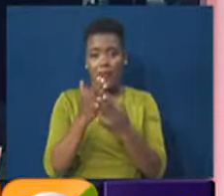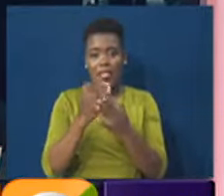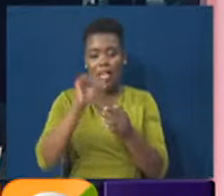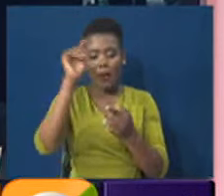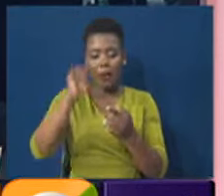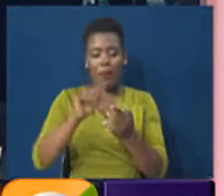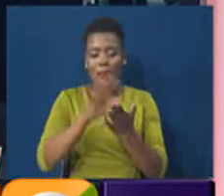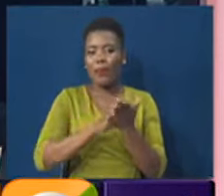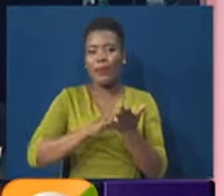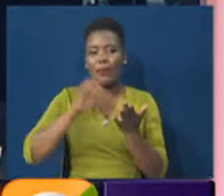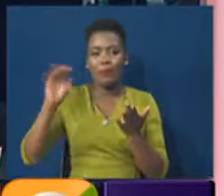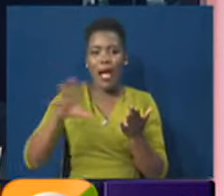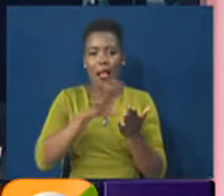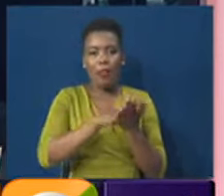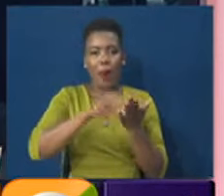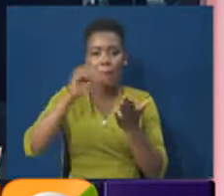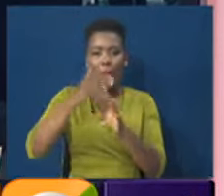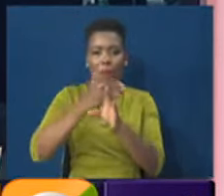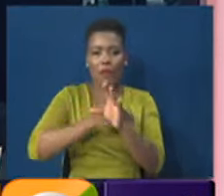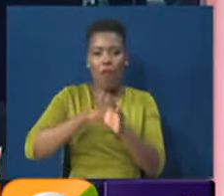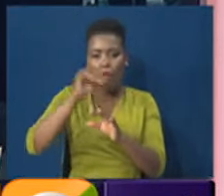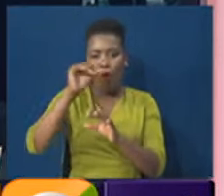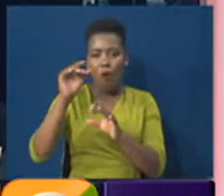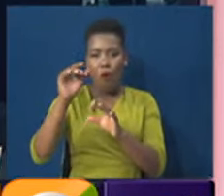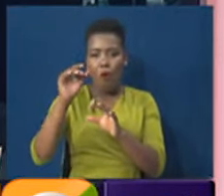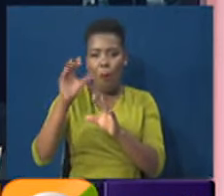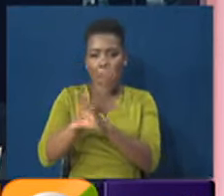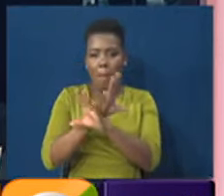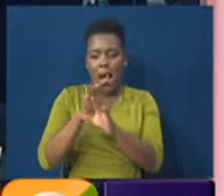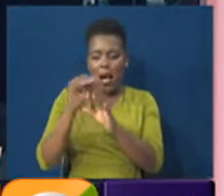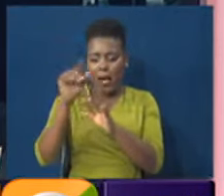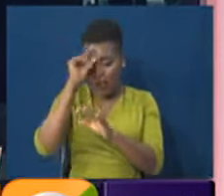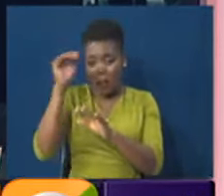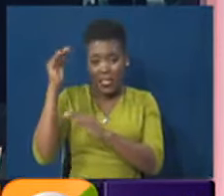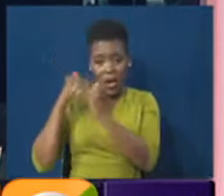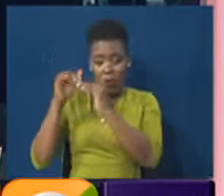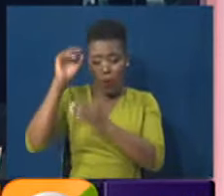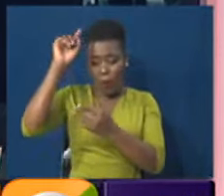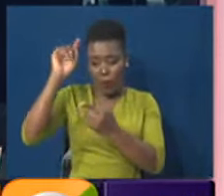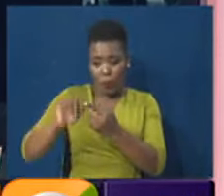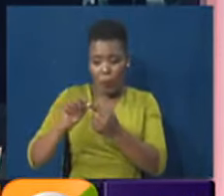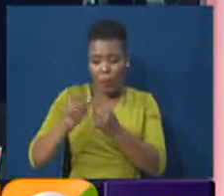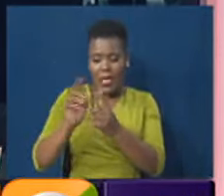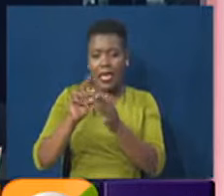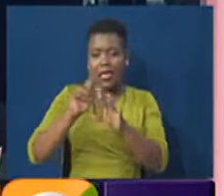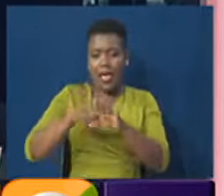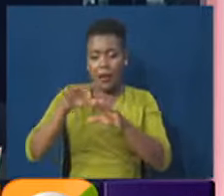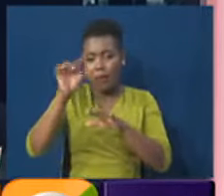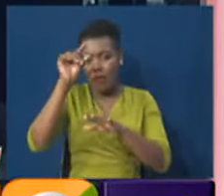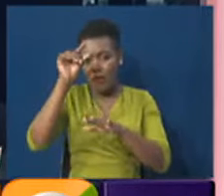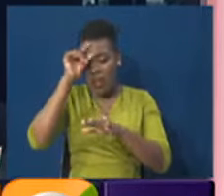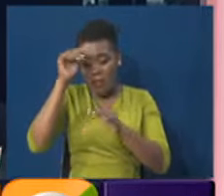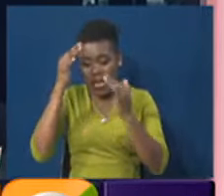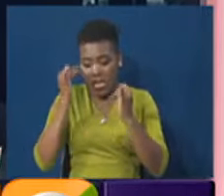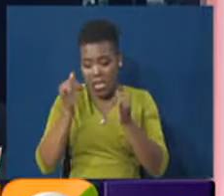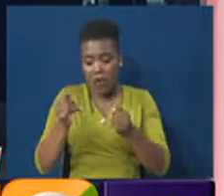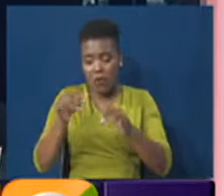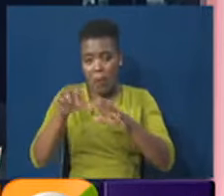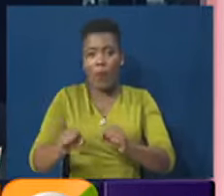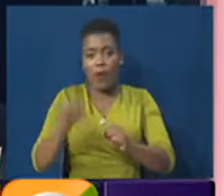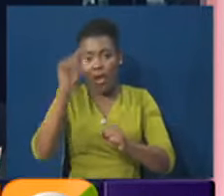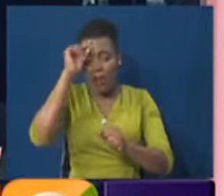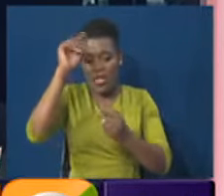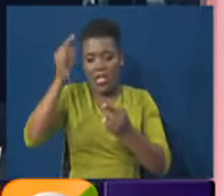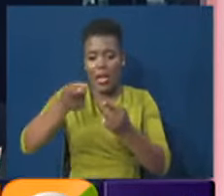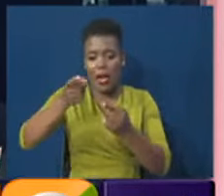subsidies, the fuel subsidies that were at that time, and now there's something that has been introduced. The president says it is not a subsidy. It is a price stabilization which has